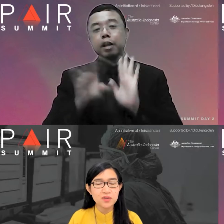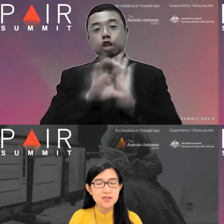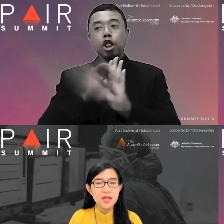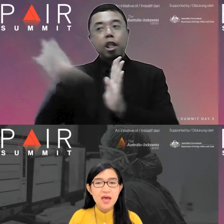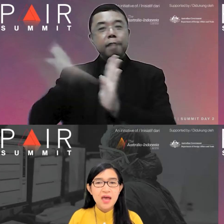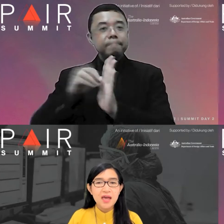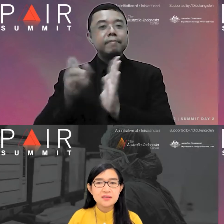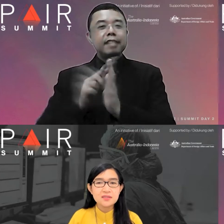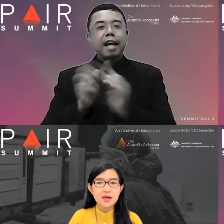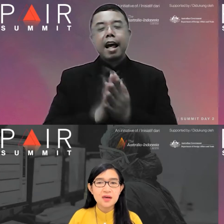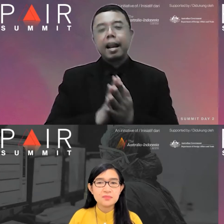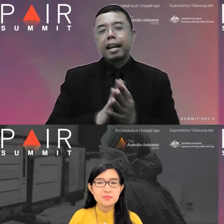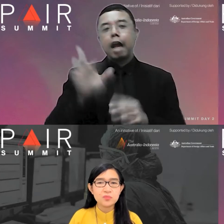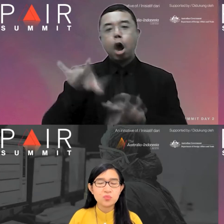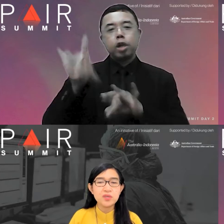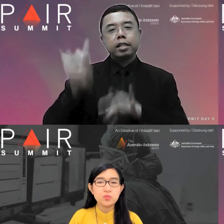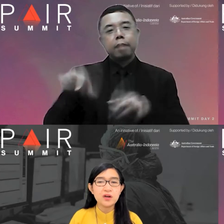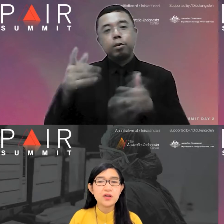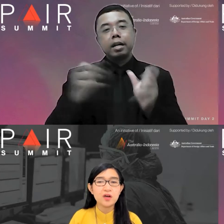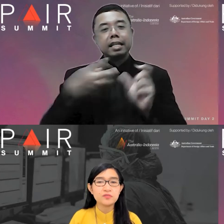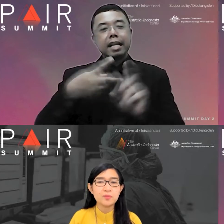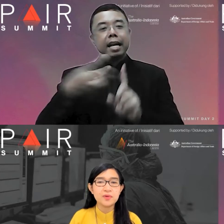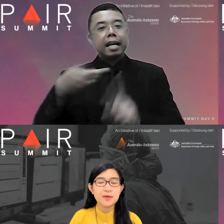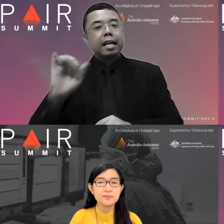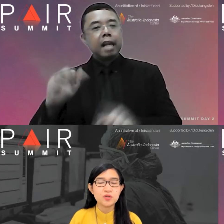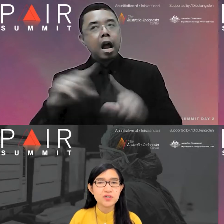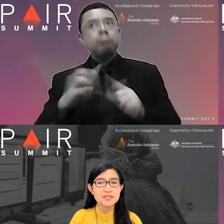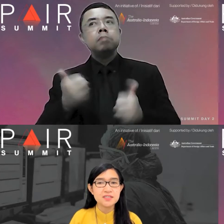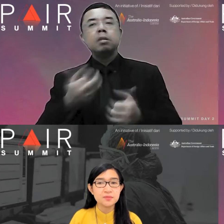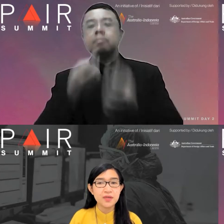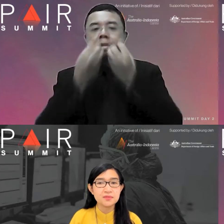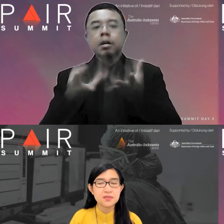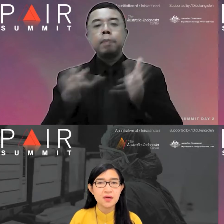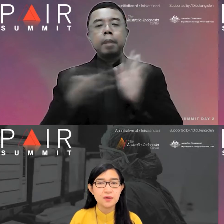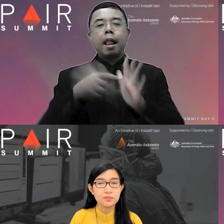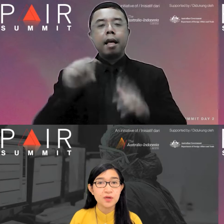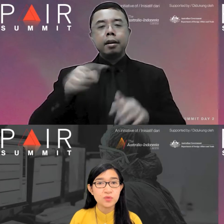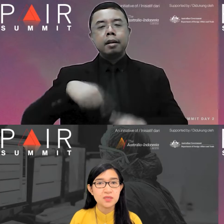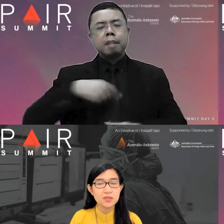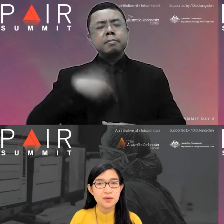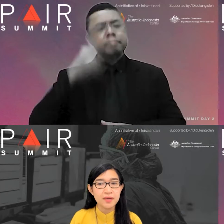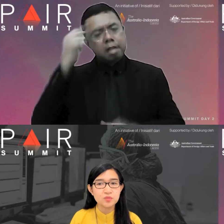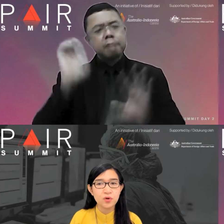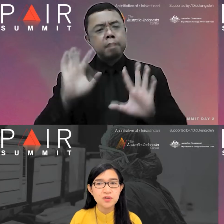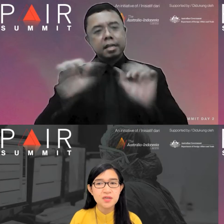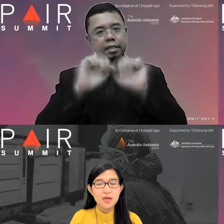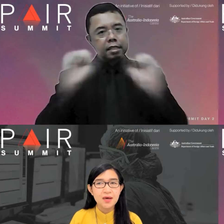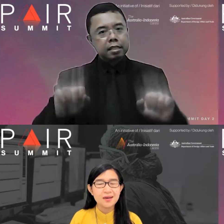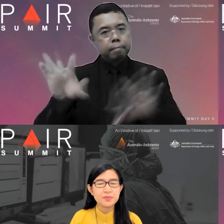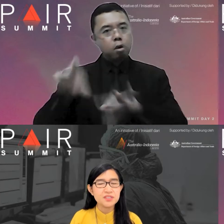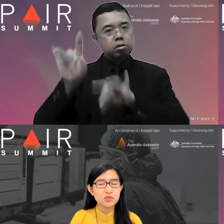this one. And we learned a lot from Australian system that we